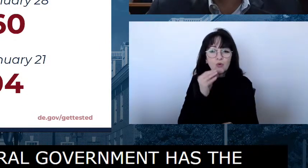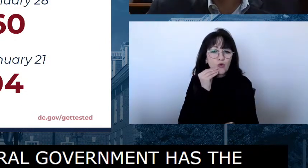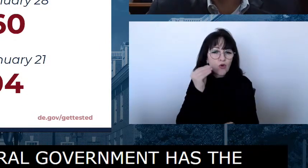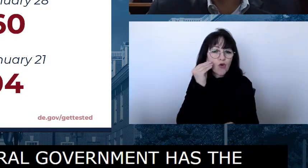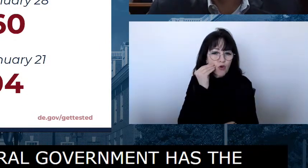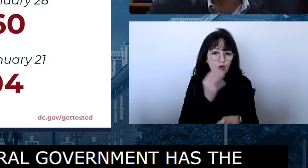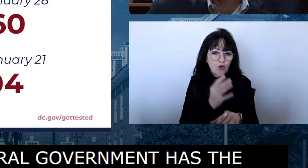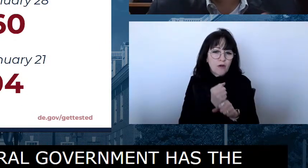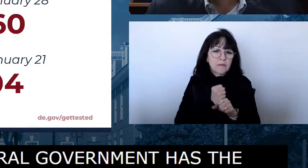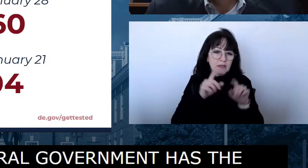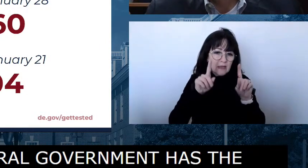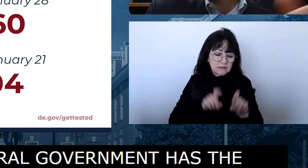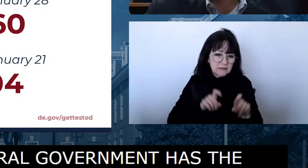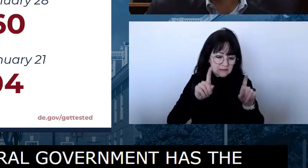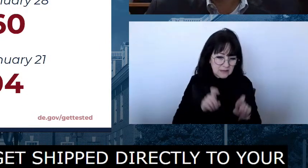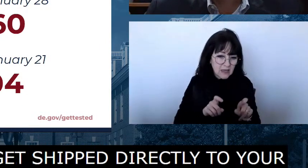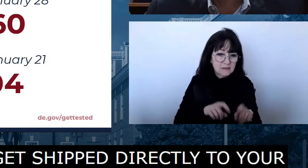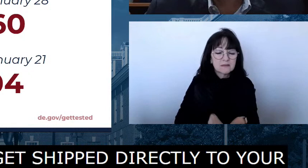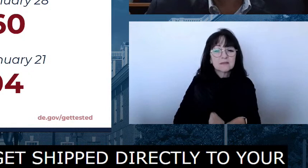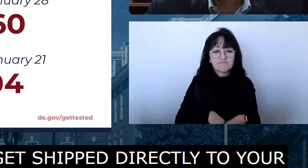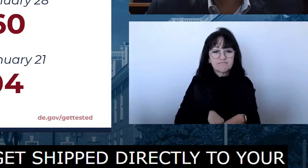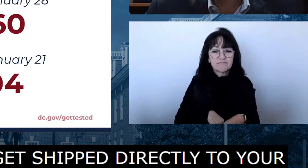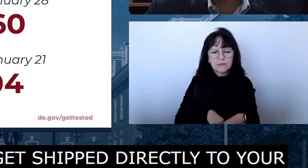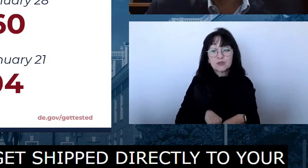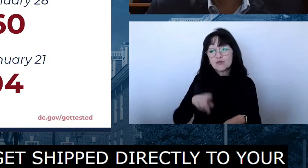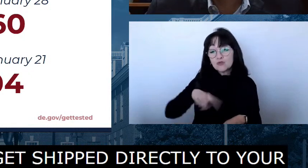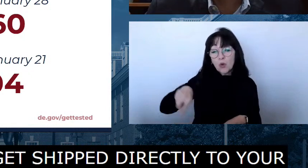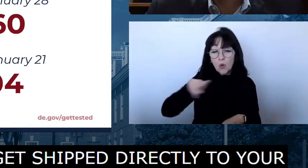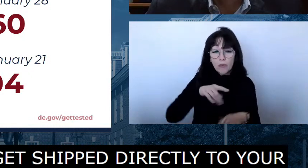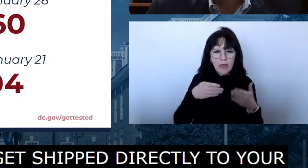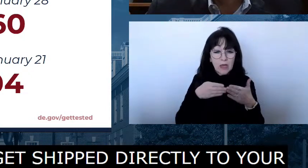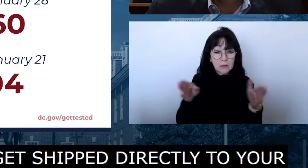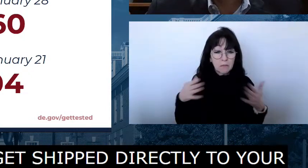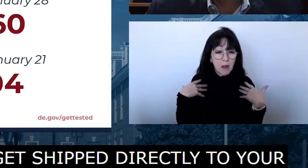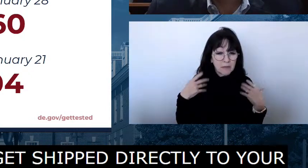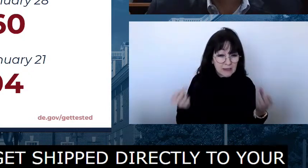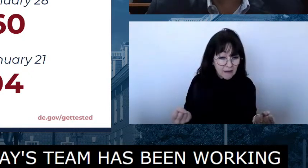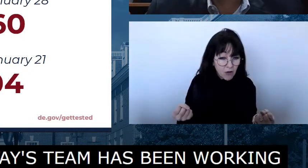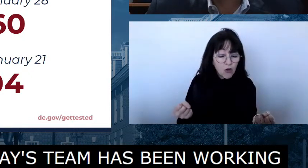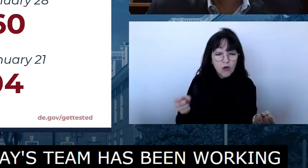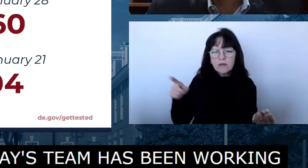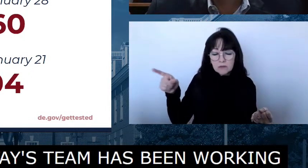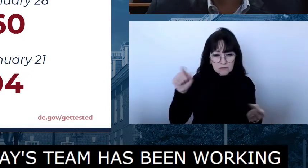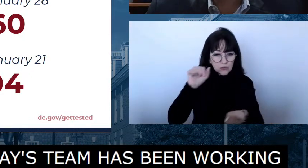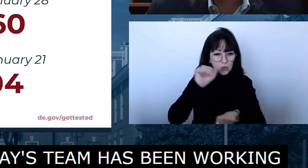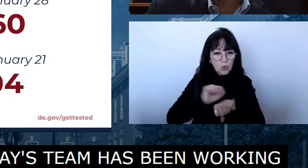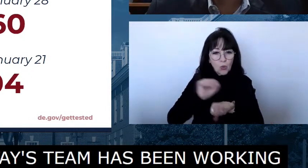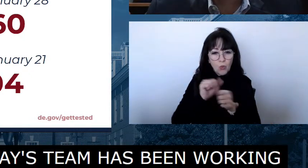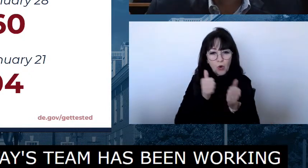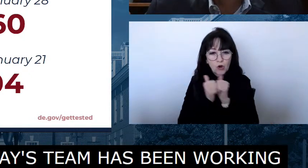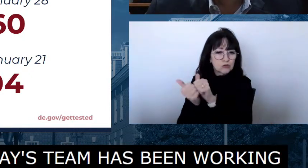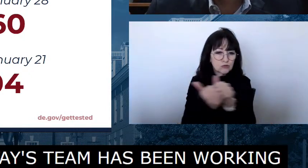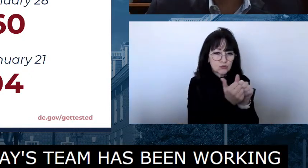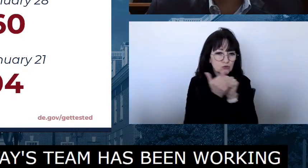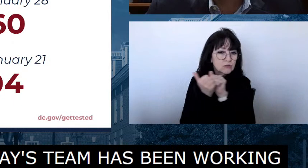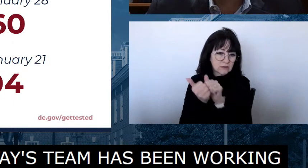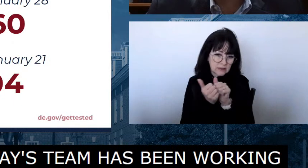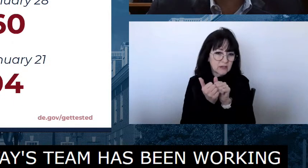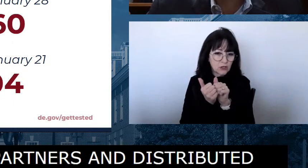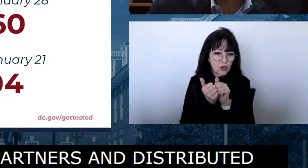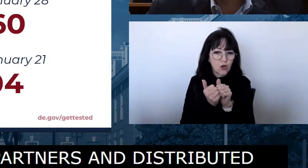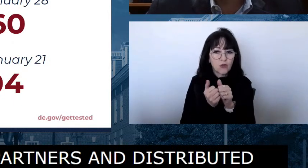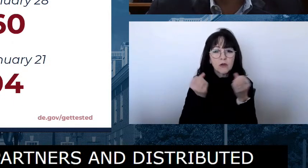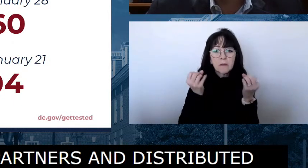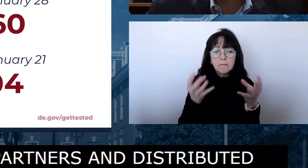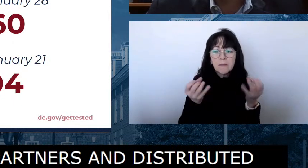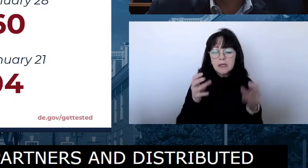with trusted community partners and has also distributed about 50,000 over-the-counter test kits over the last month to make sure we get